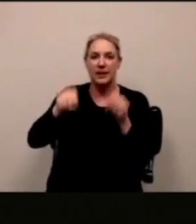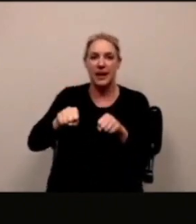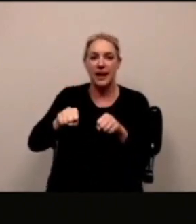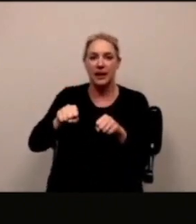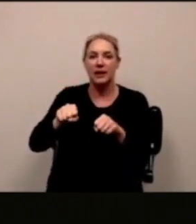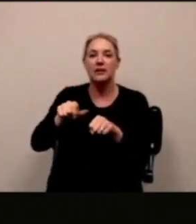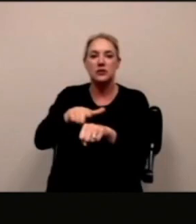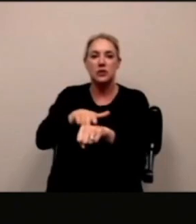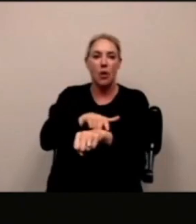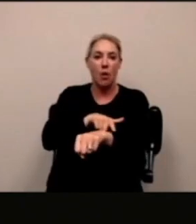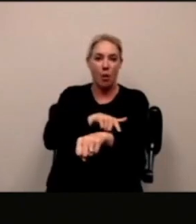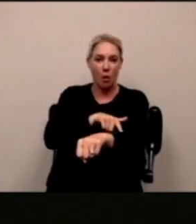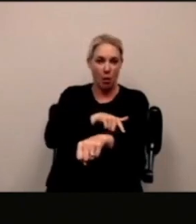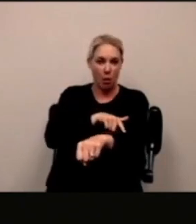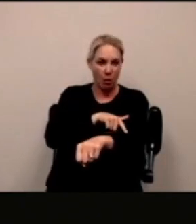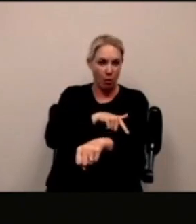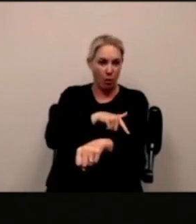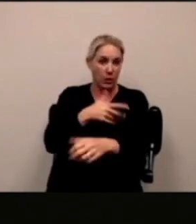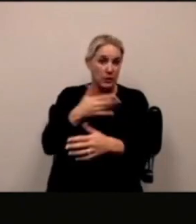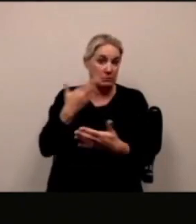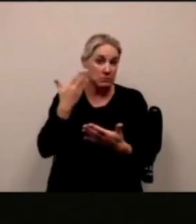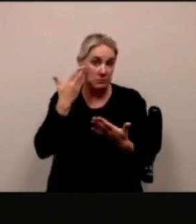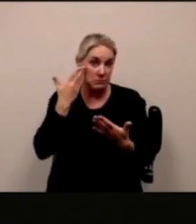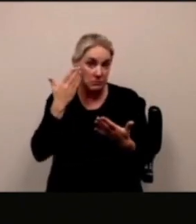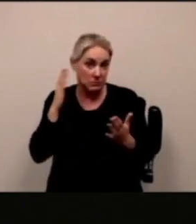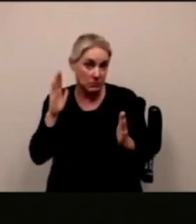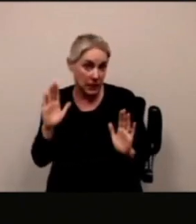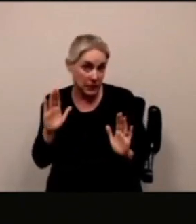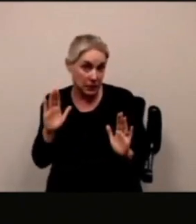I guess is the question.